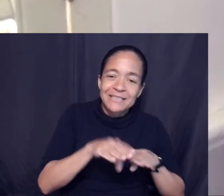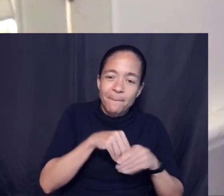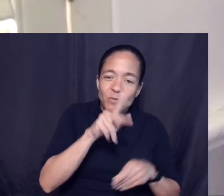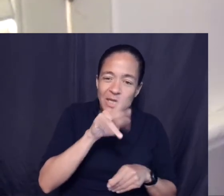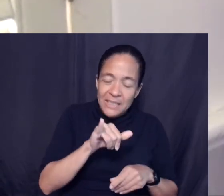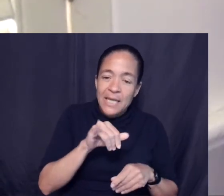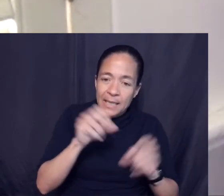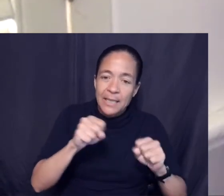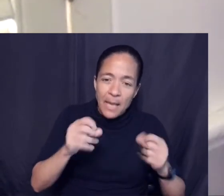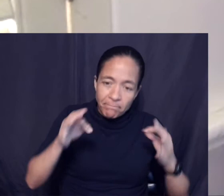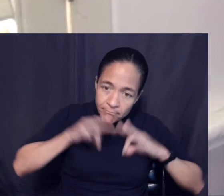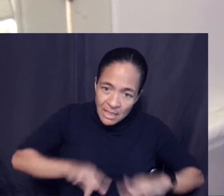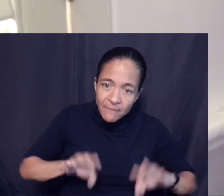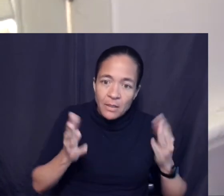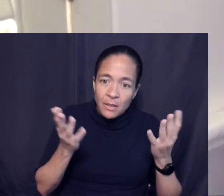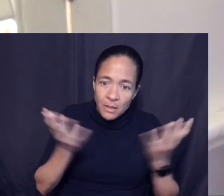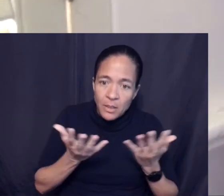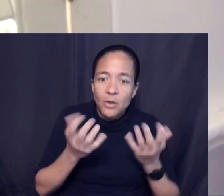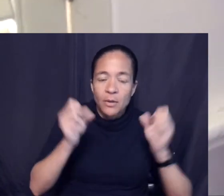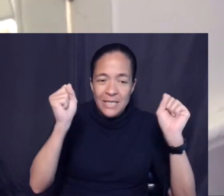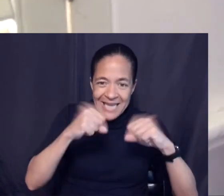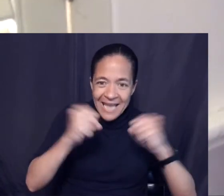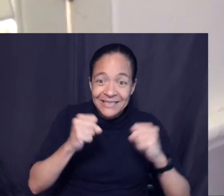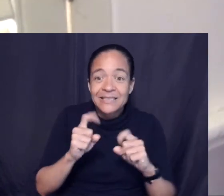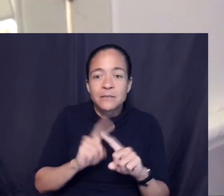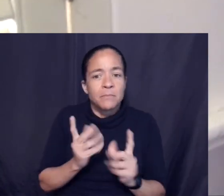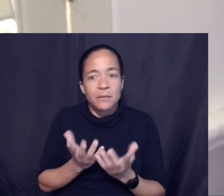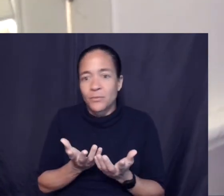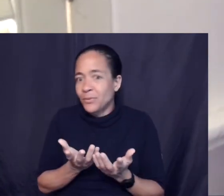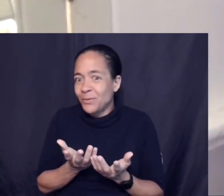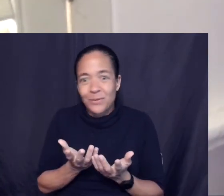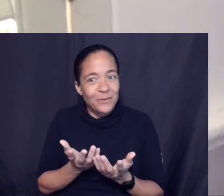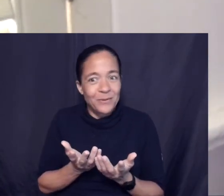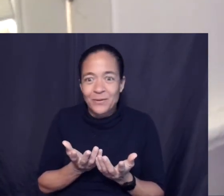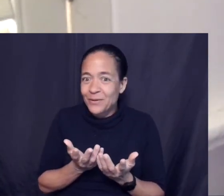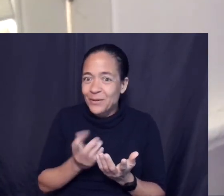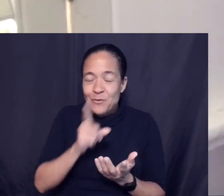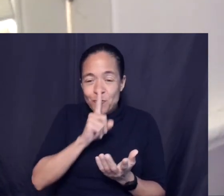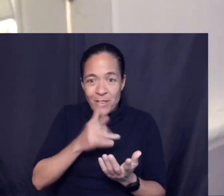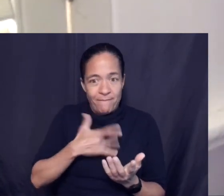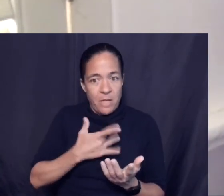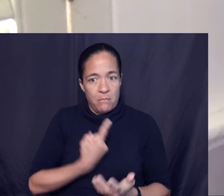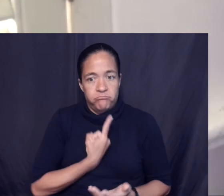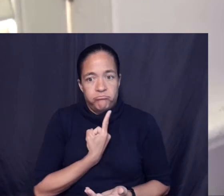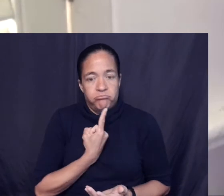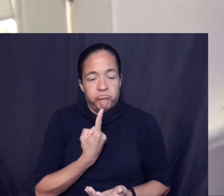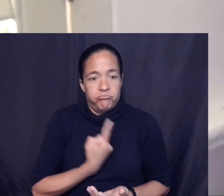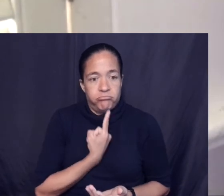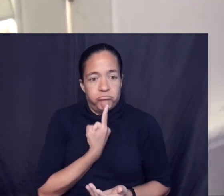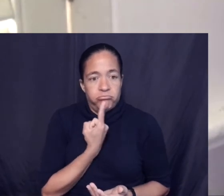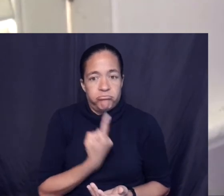was a giant saving grace for us. But otherwise, it was, you were left very